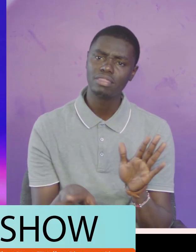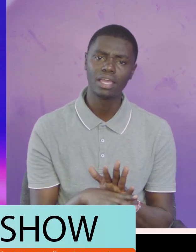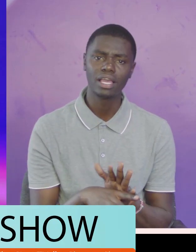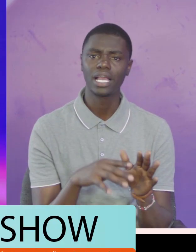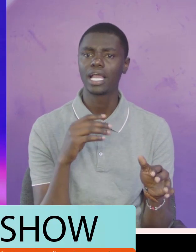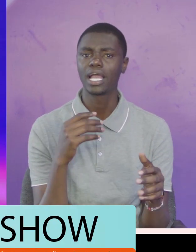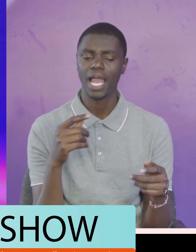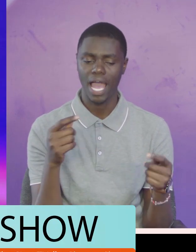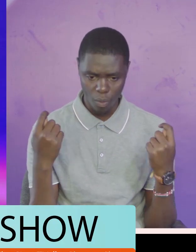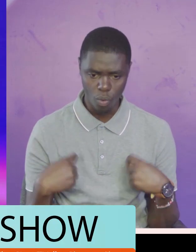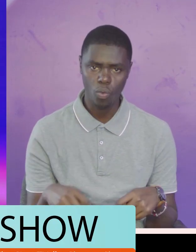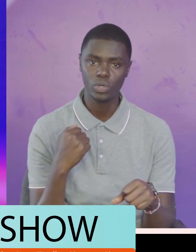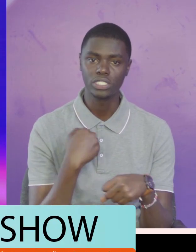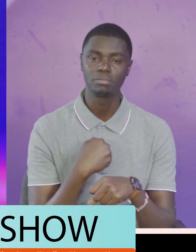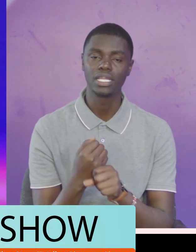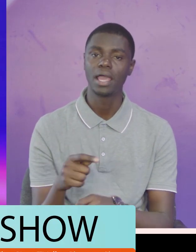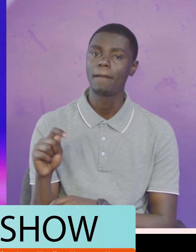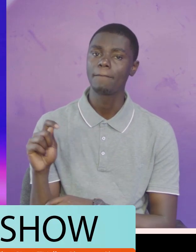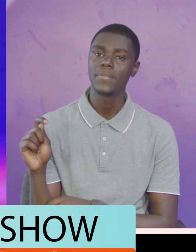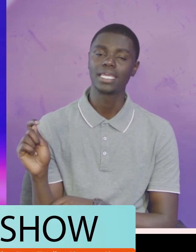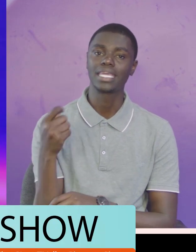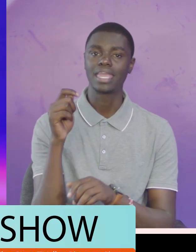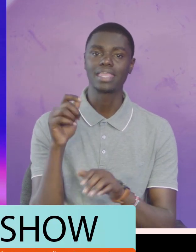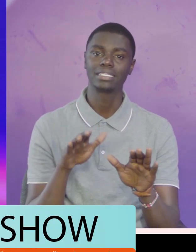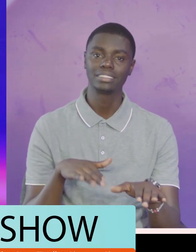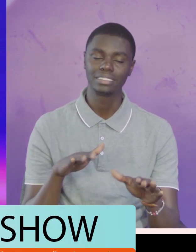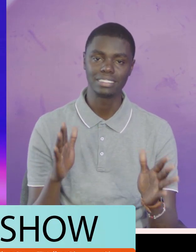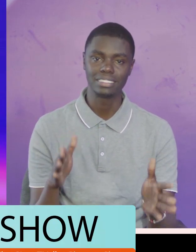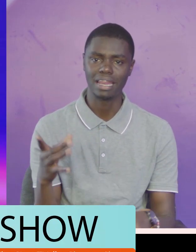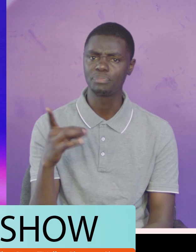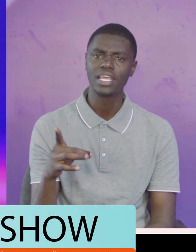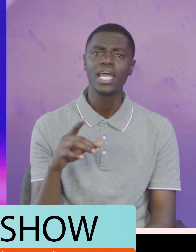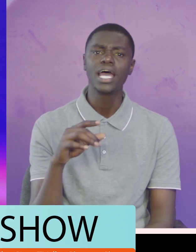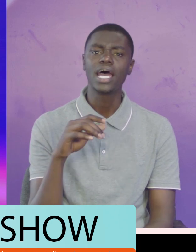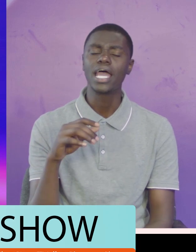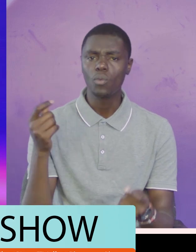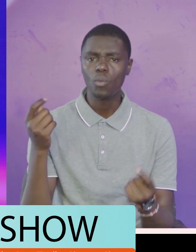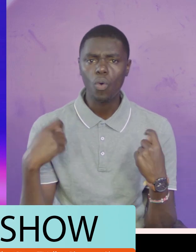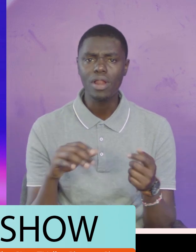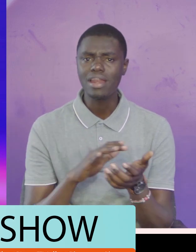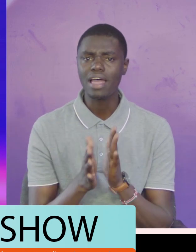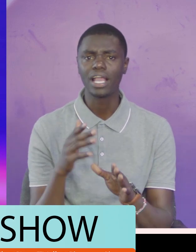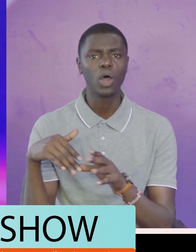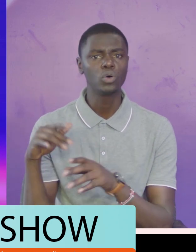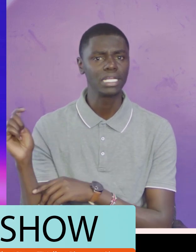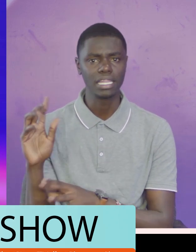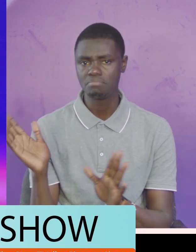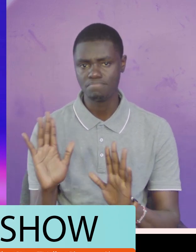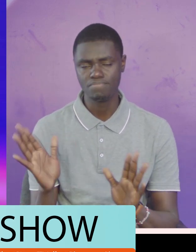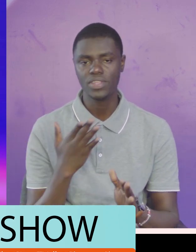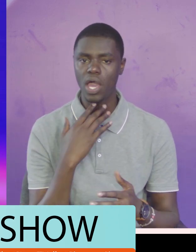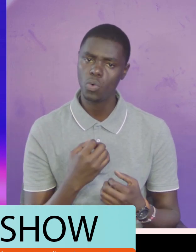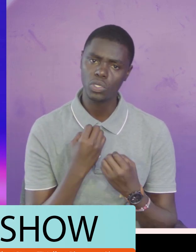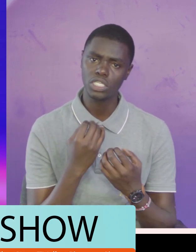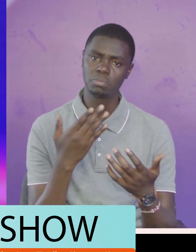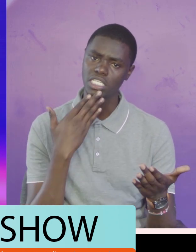I wore was made by Kenyan designers. I did not wear anything that was designed outside Kenya. So I want to